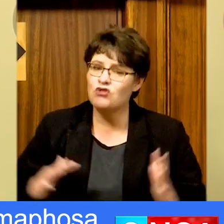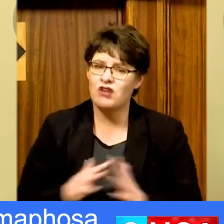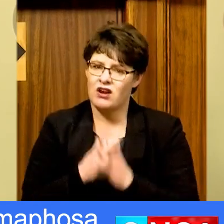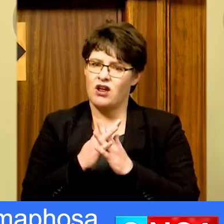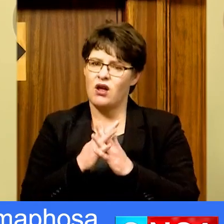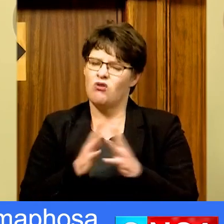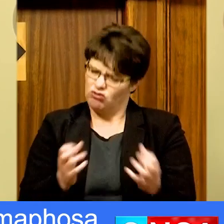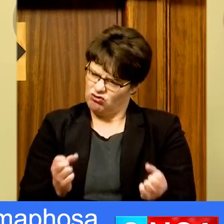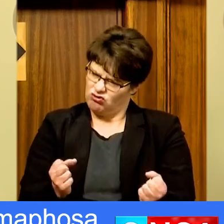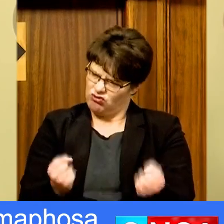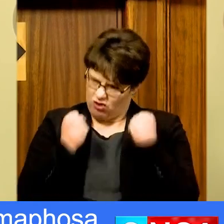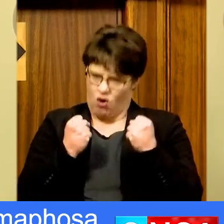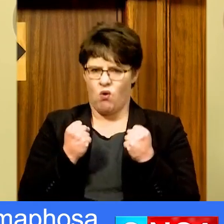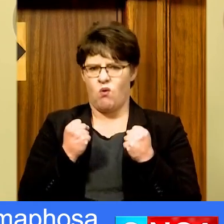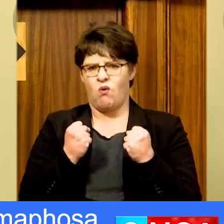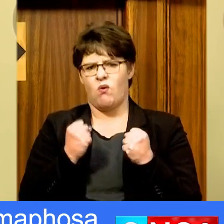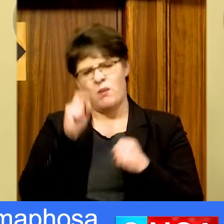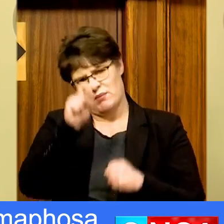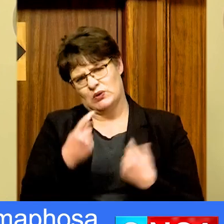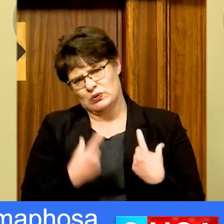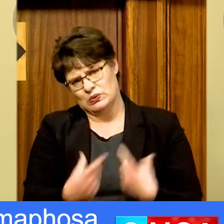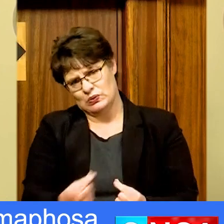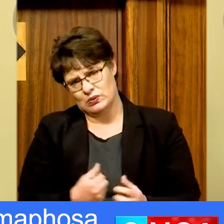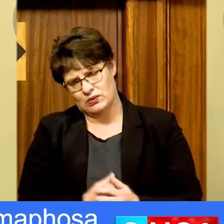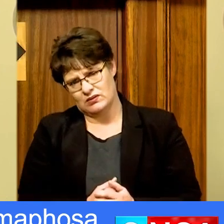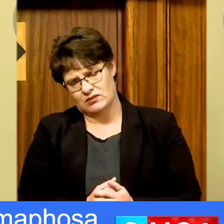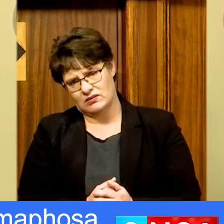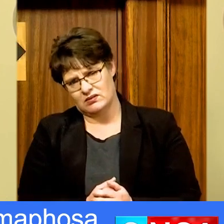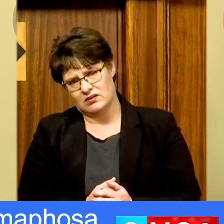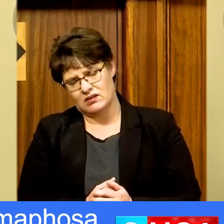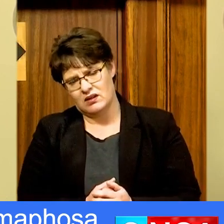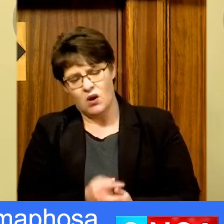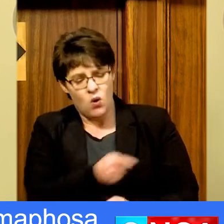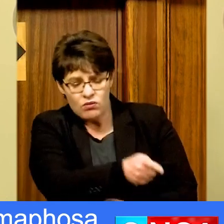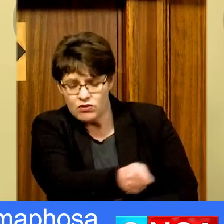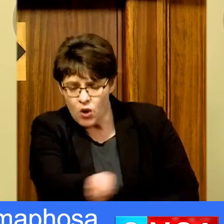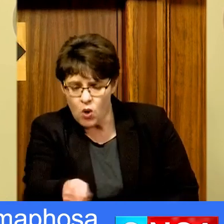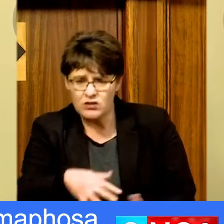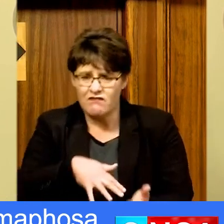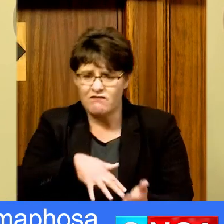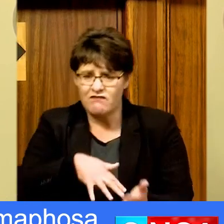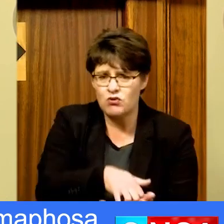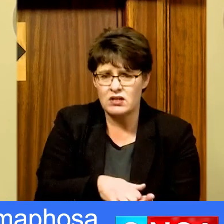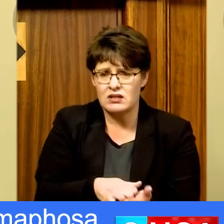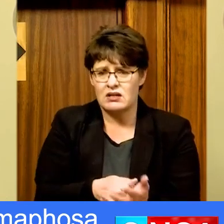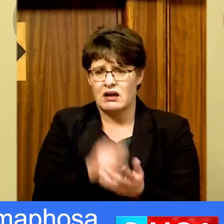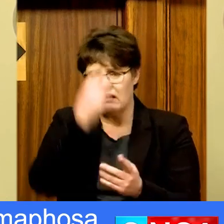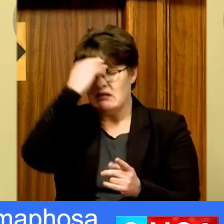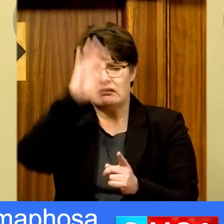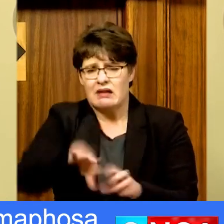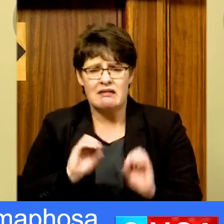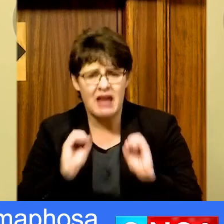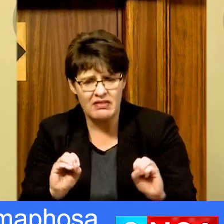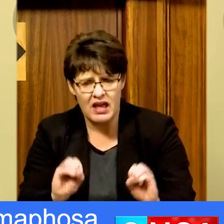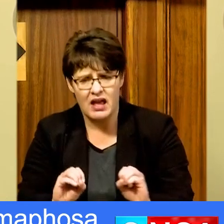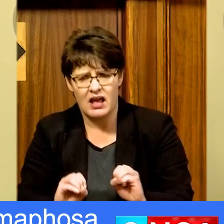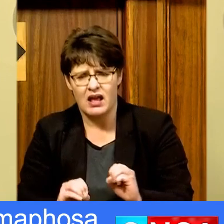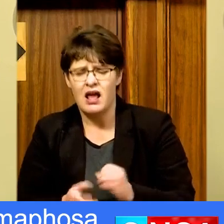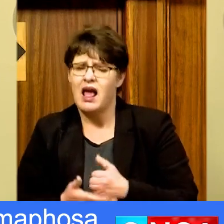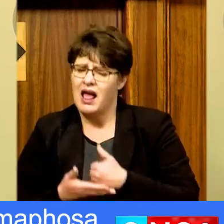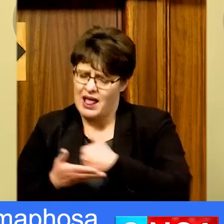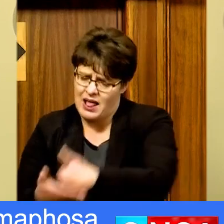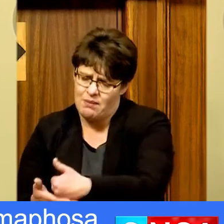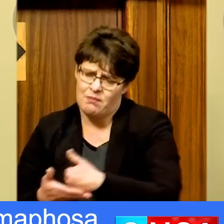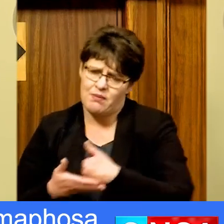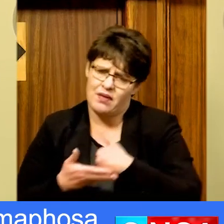solidarity we have extended to the vulnerable and to the destitute in our country. Let us lay